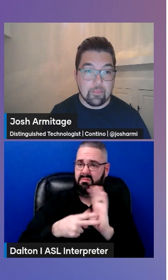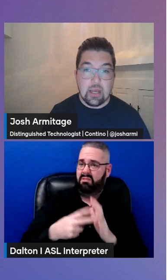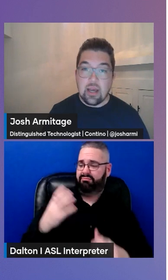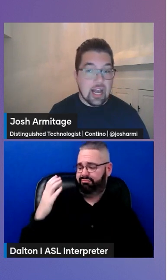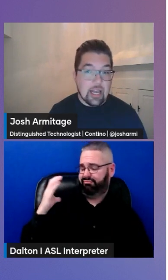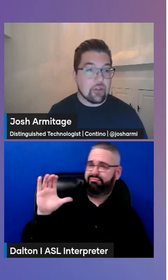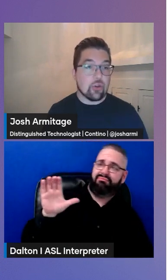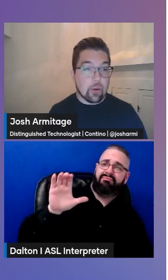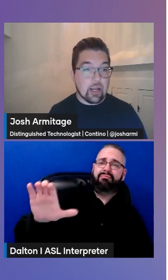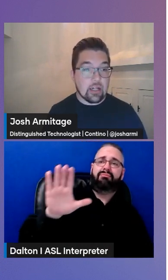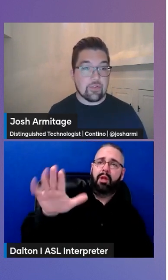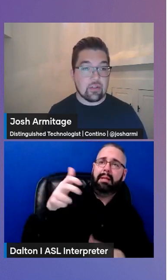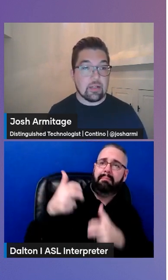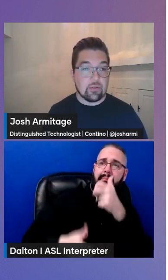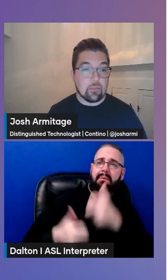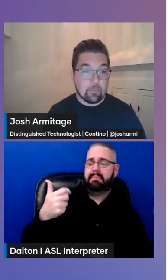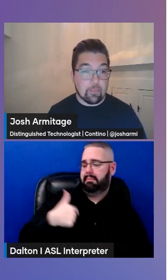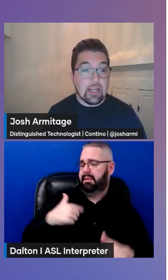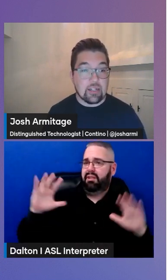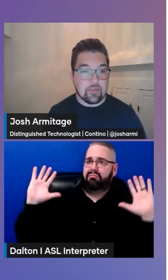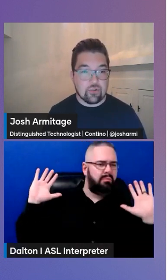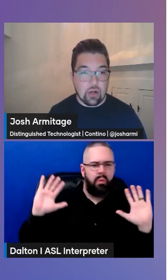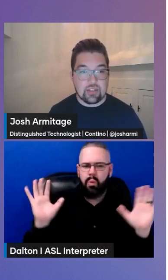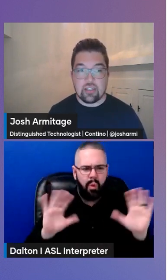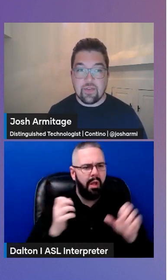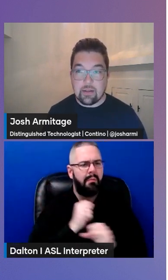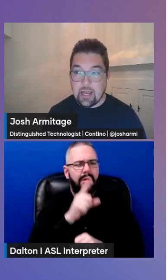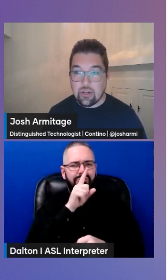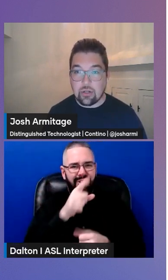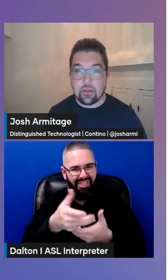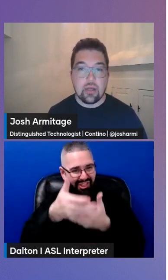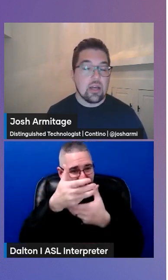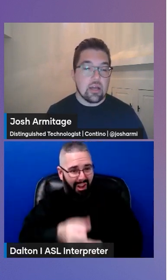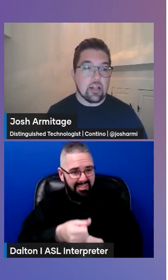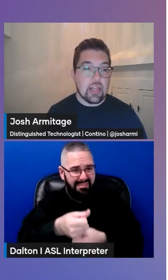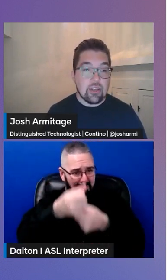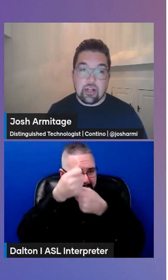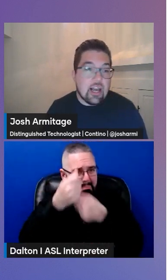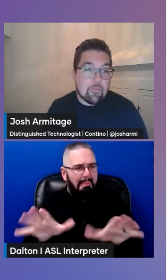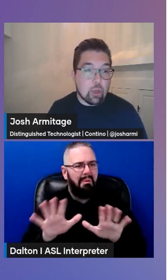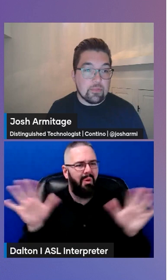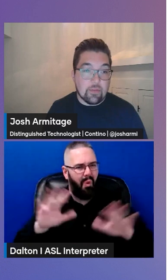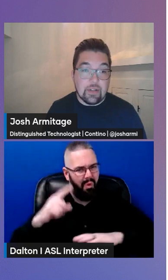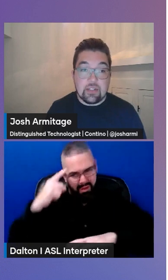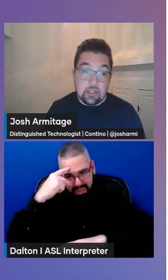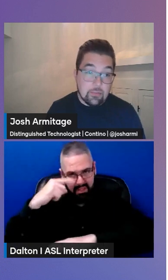problem. Again, you're breaking this fundamental basis of trust, this foundation, and then you're going to